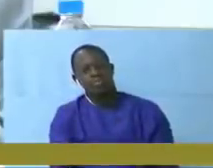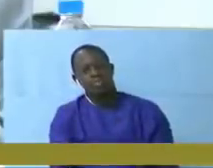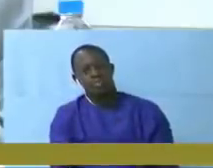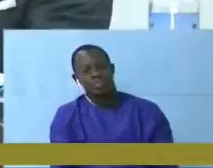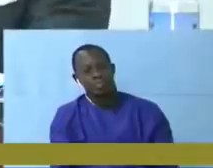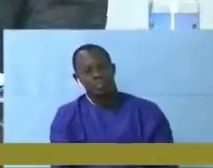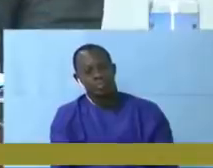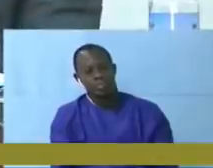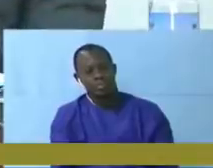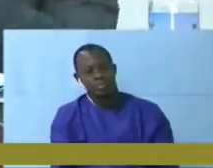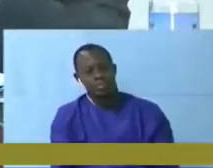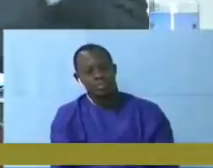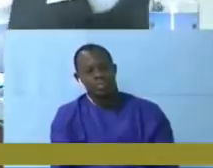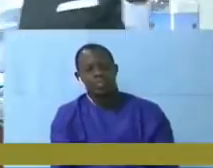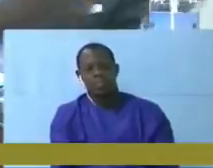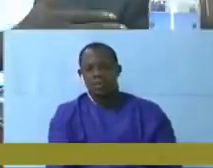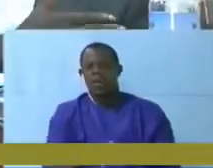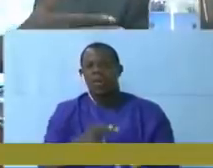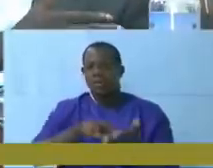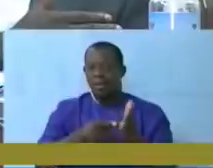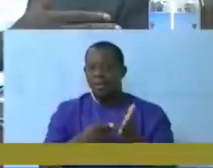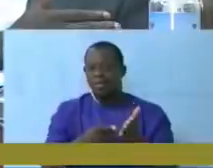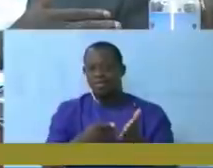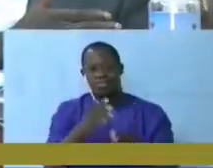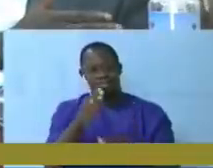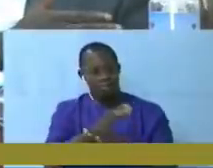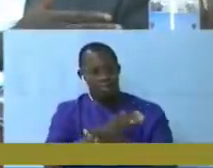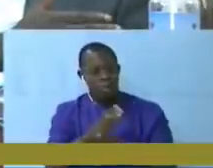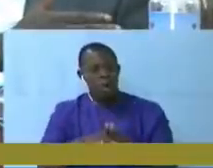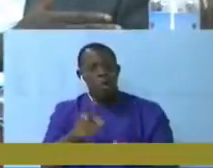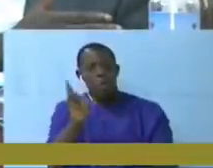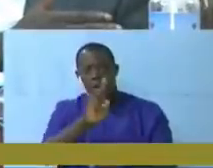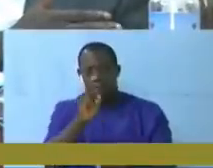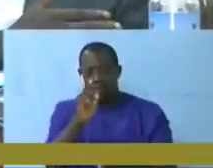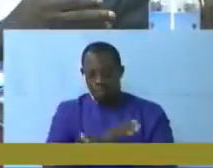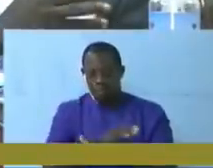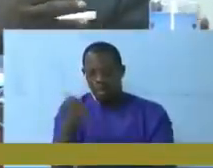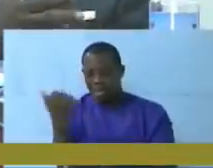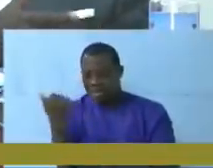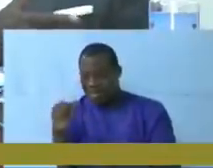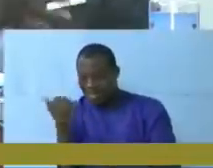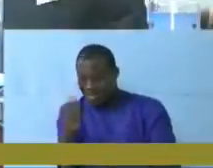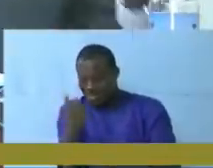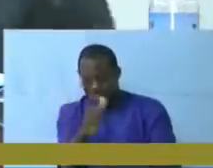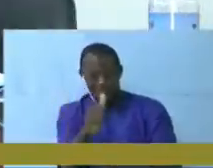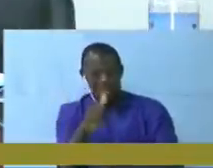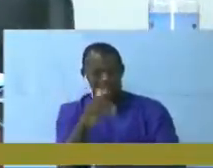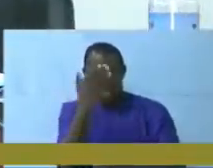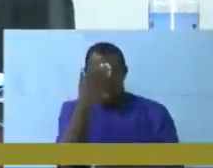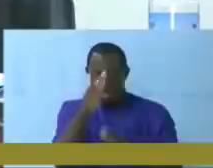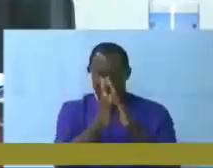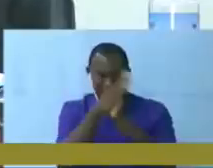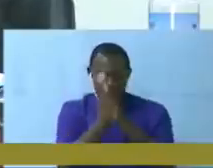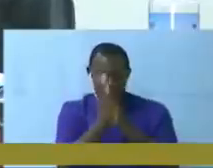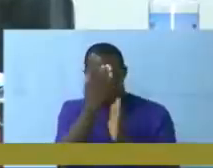me therefore that what was criticized against Jawara, well,